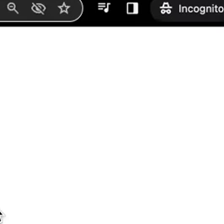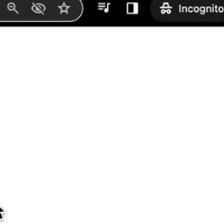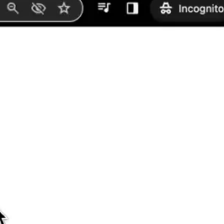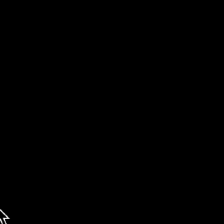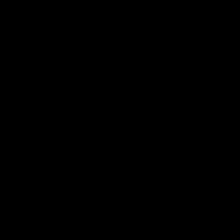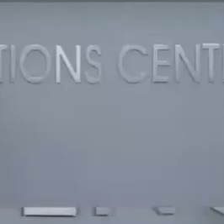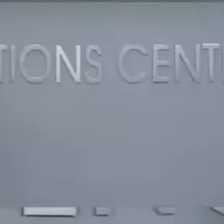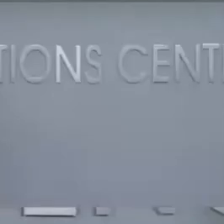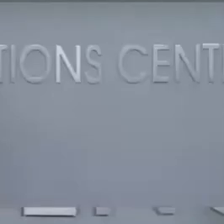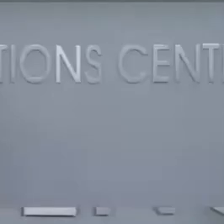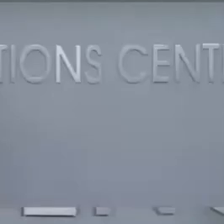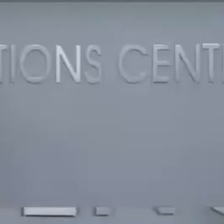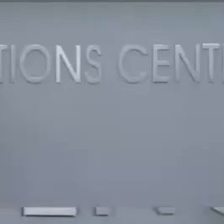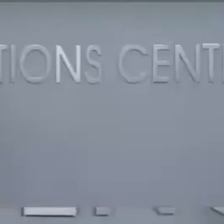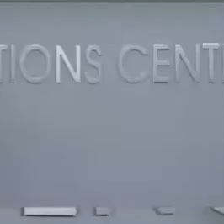Thank you.